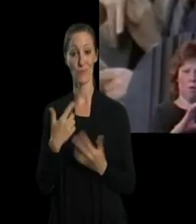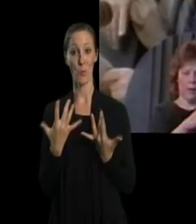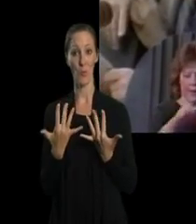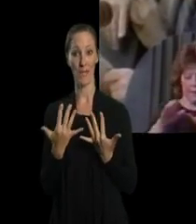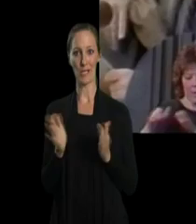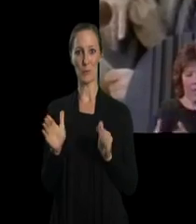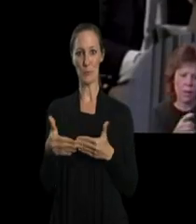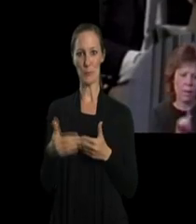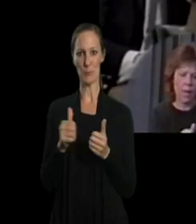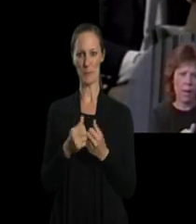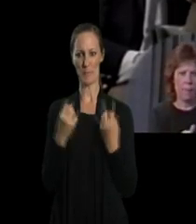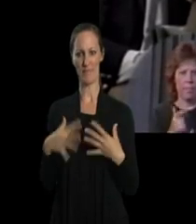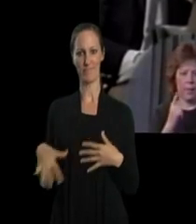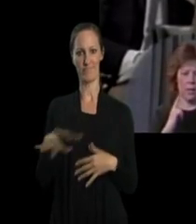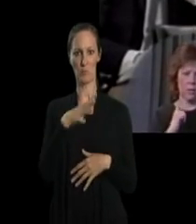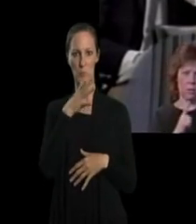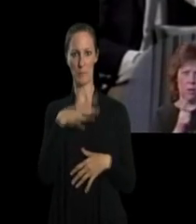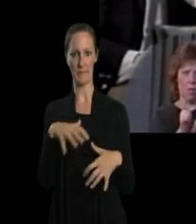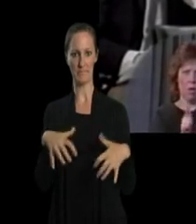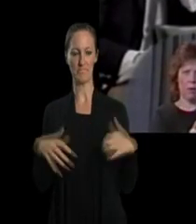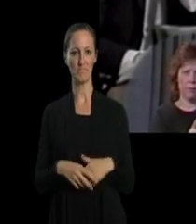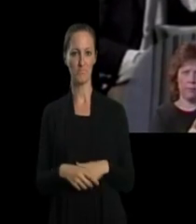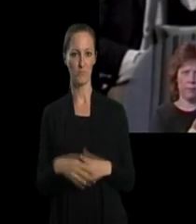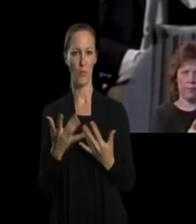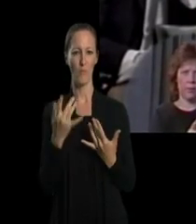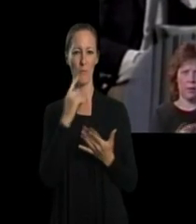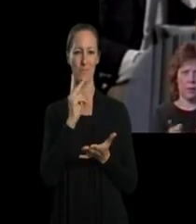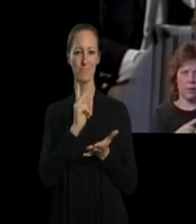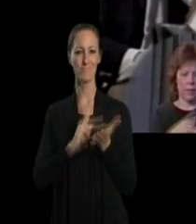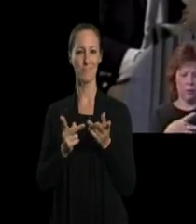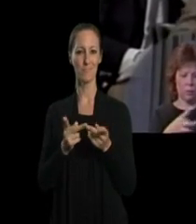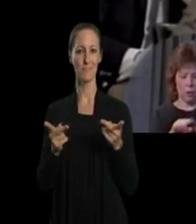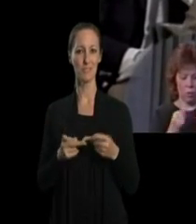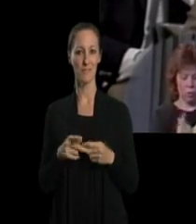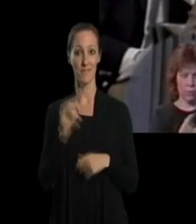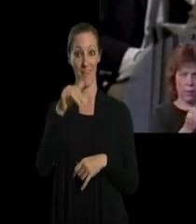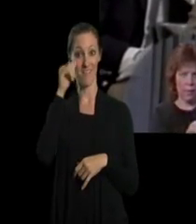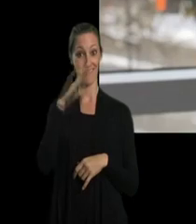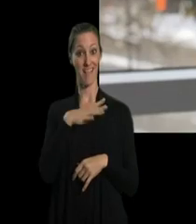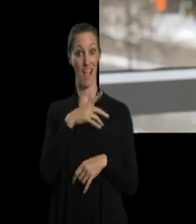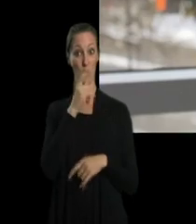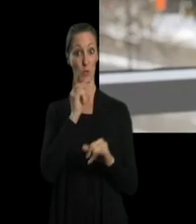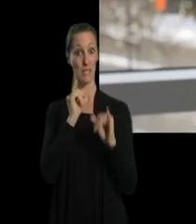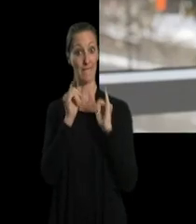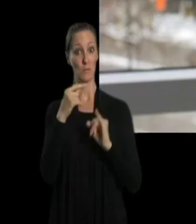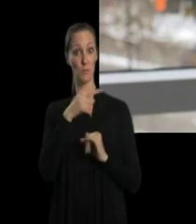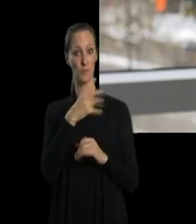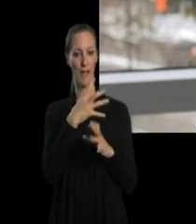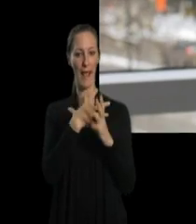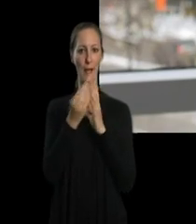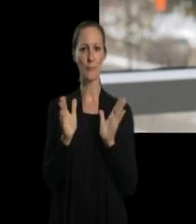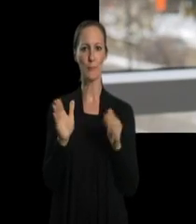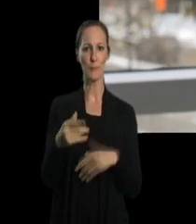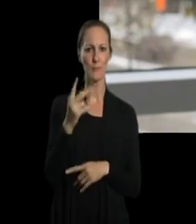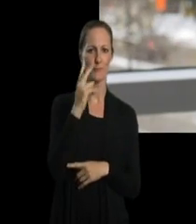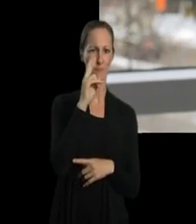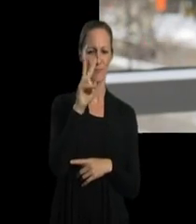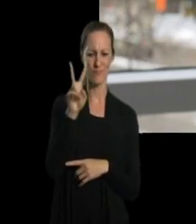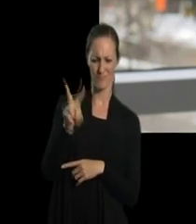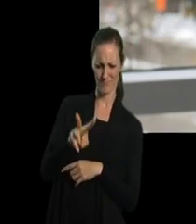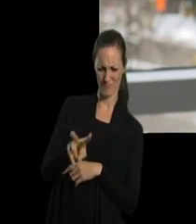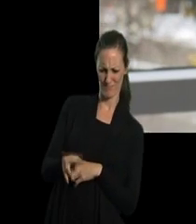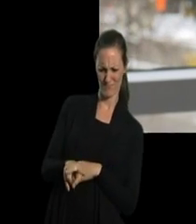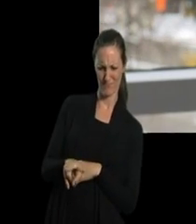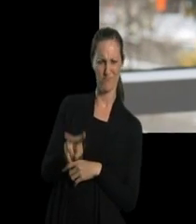the ADA. I was sitting in the waiting room with a bunch of other women. It was a clerical position. The guy conducting the interview came out